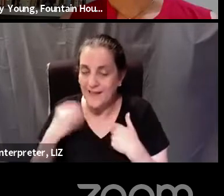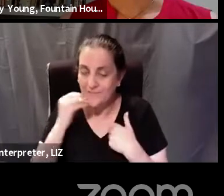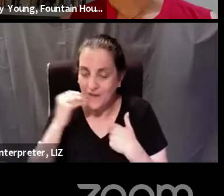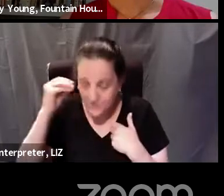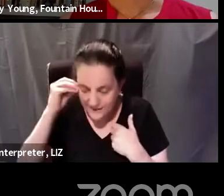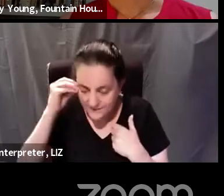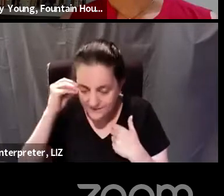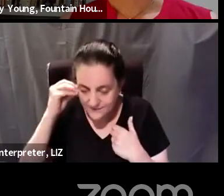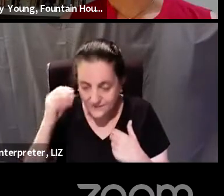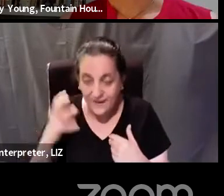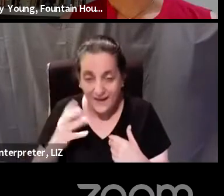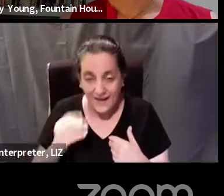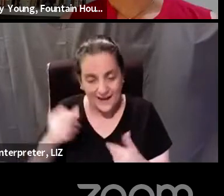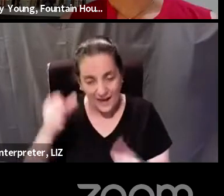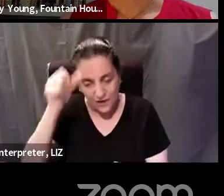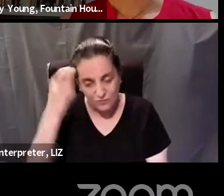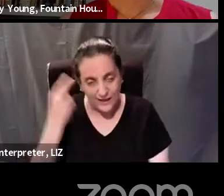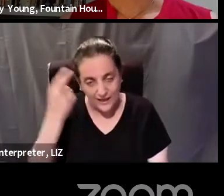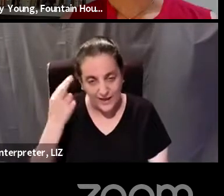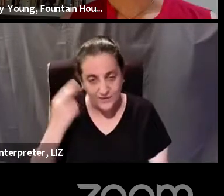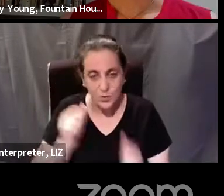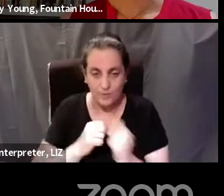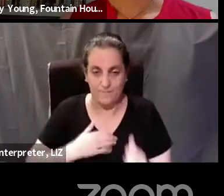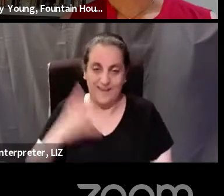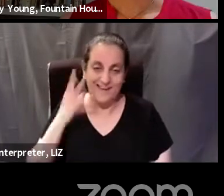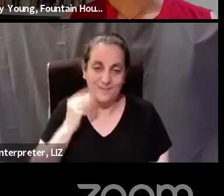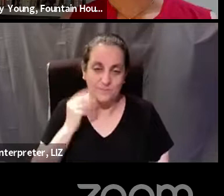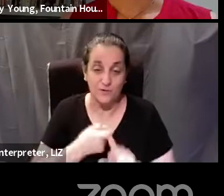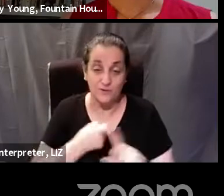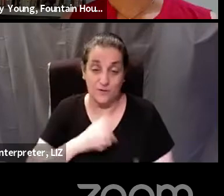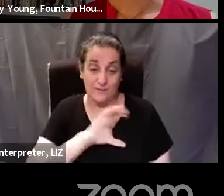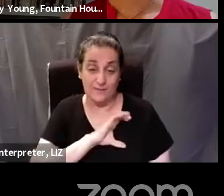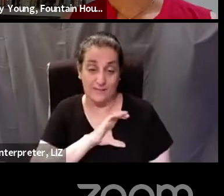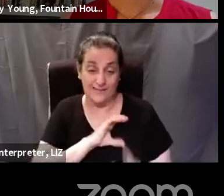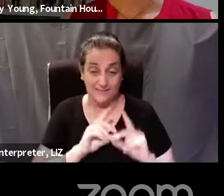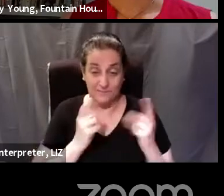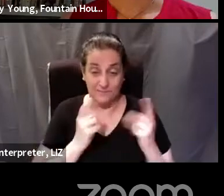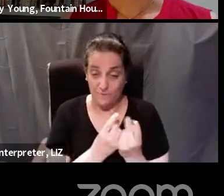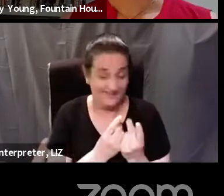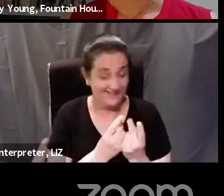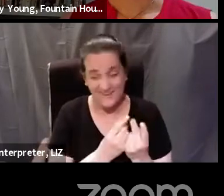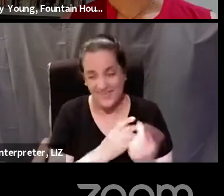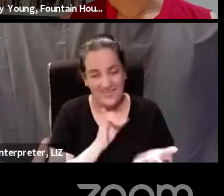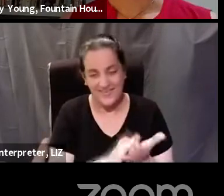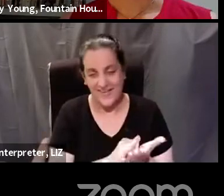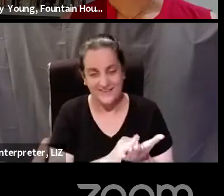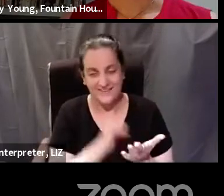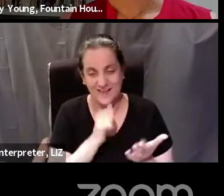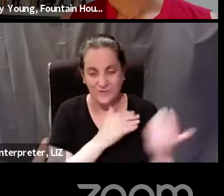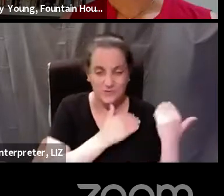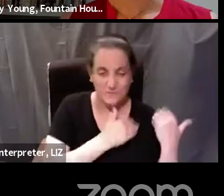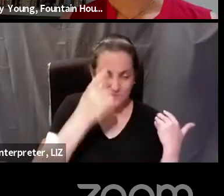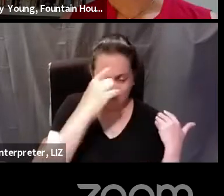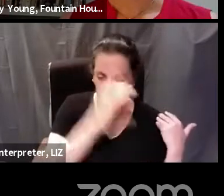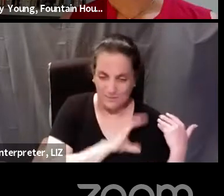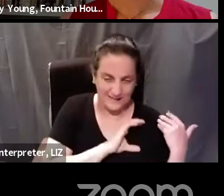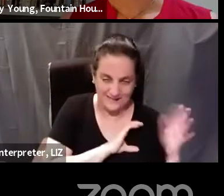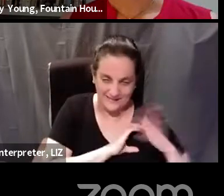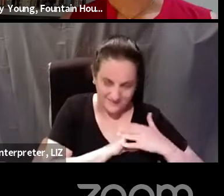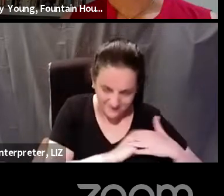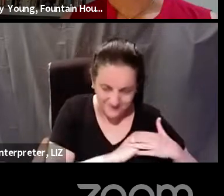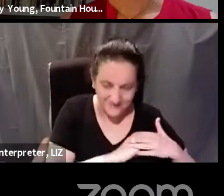my time in the police department that that's not what the police should be doing. The police should be